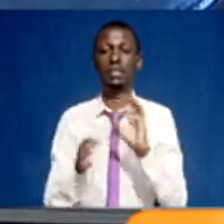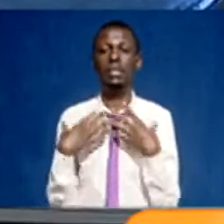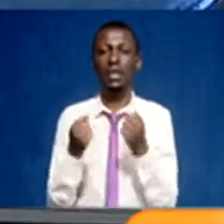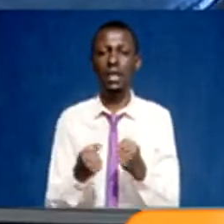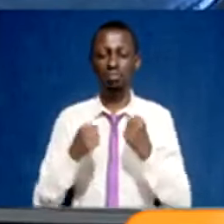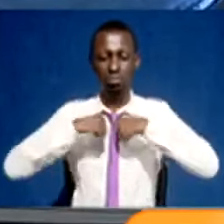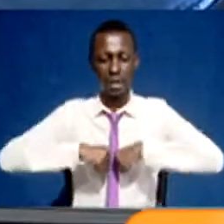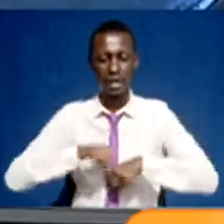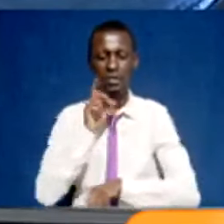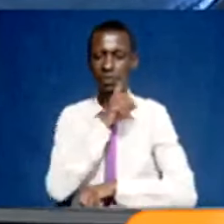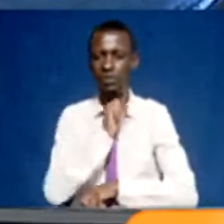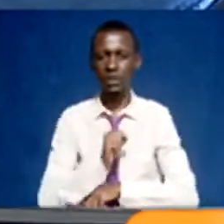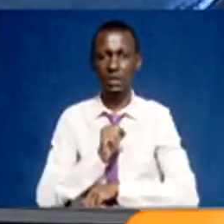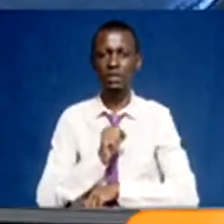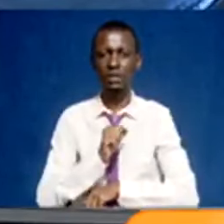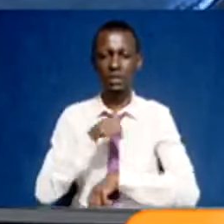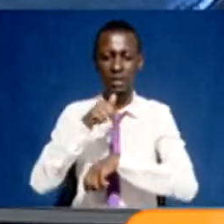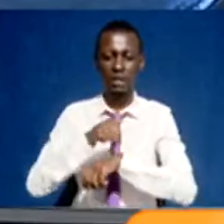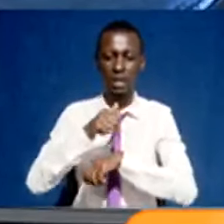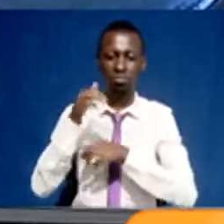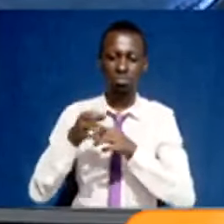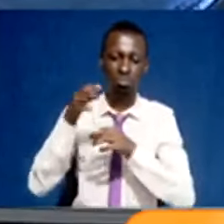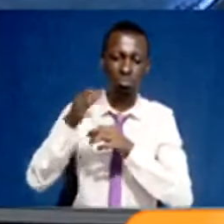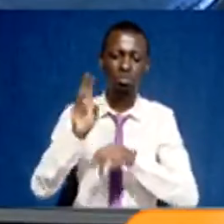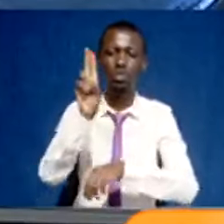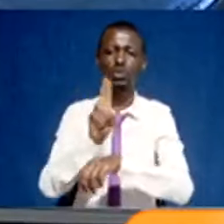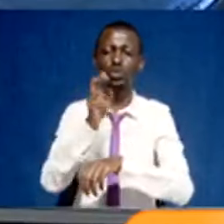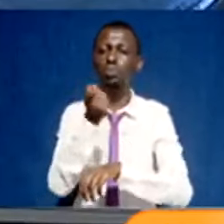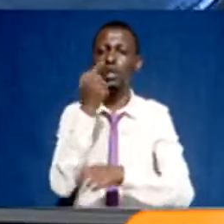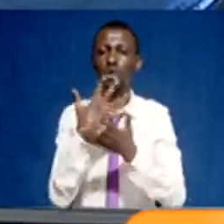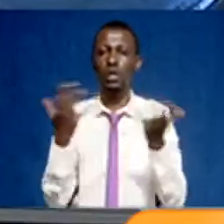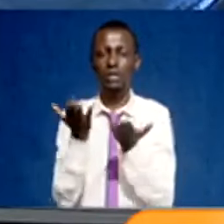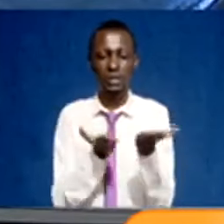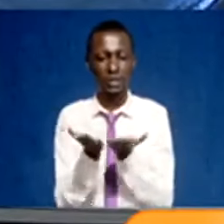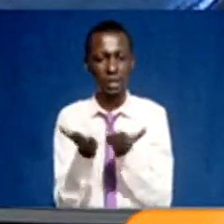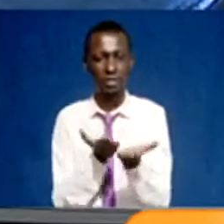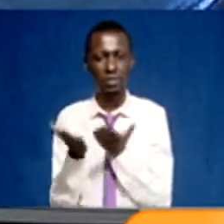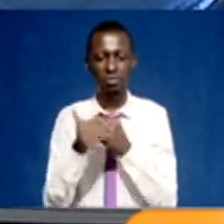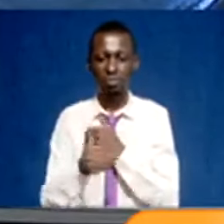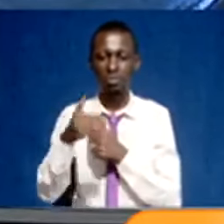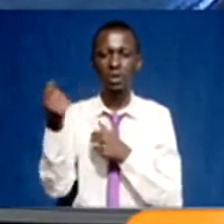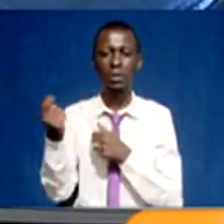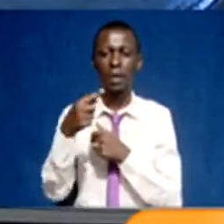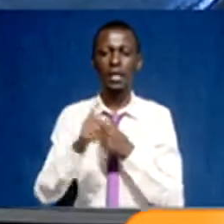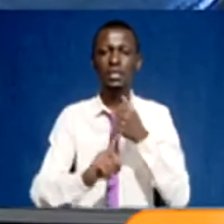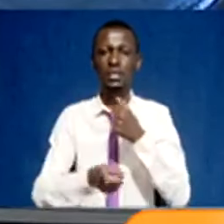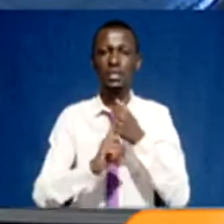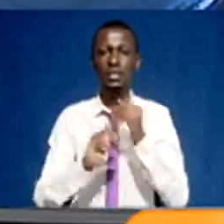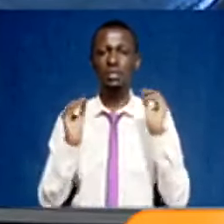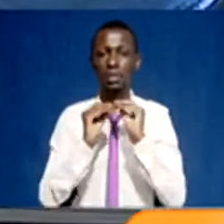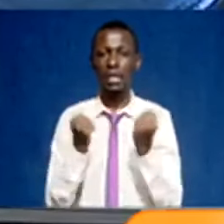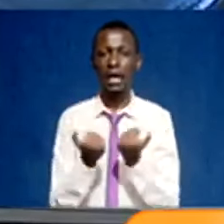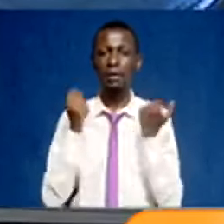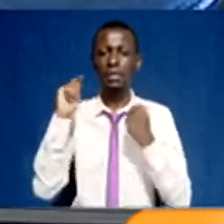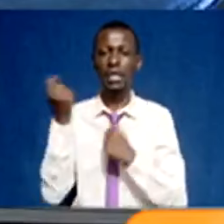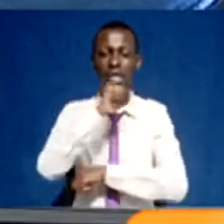finally agreed to extend the period for usage of the medical equipment service by another 6 months. In a meeting held at the